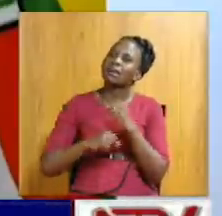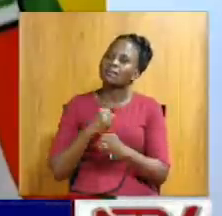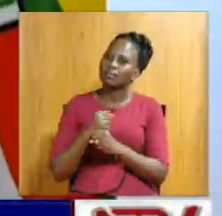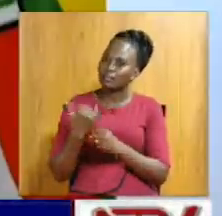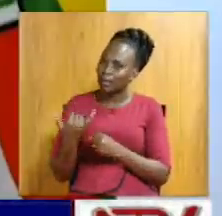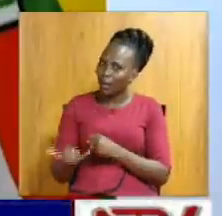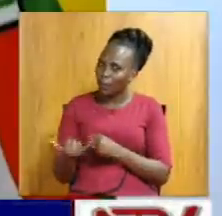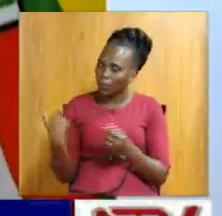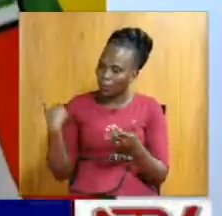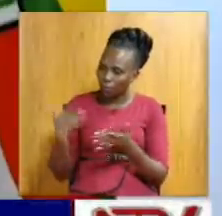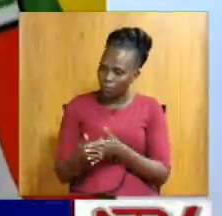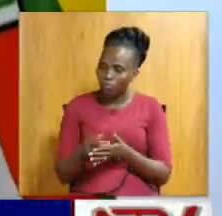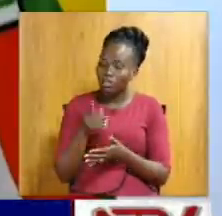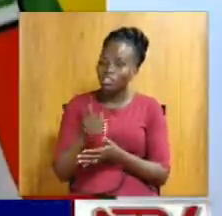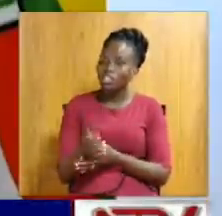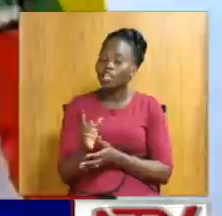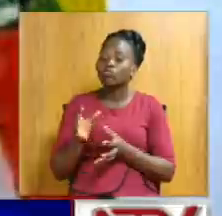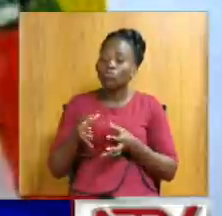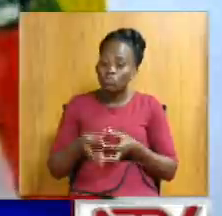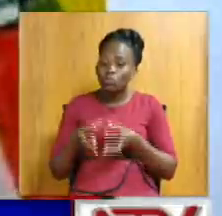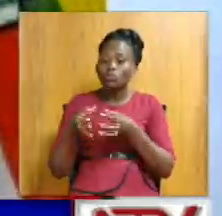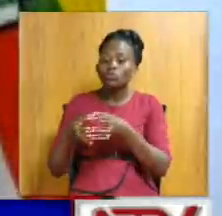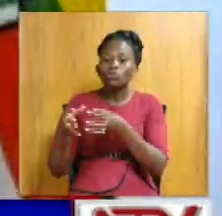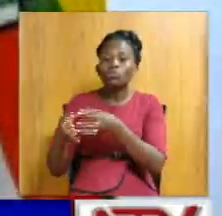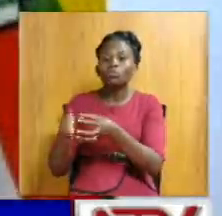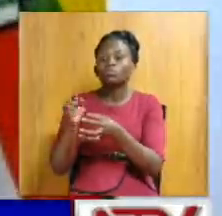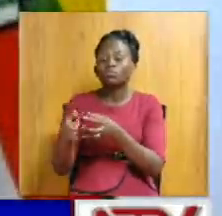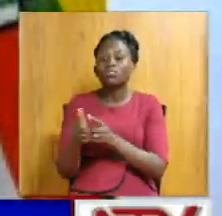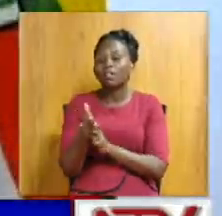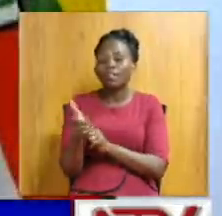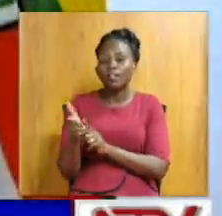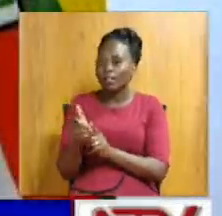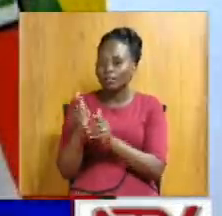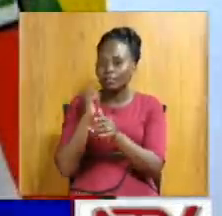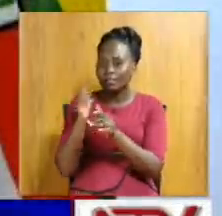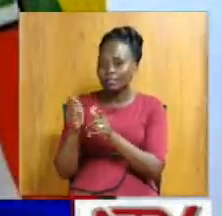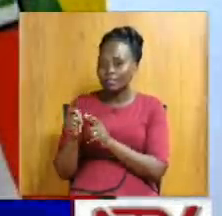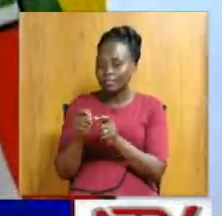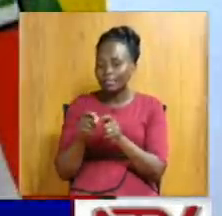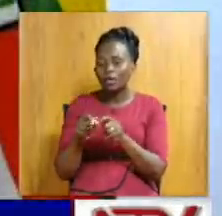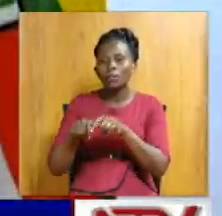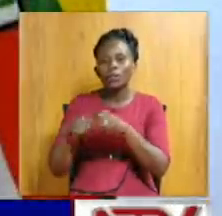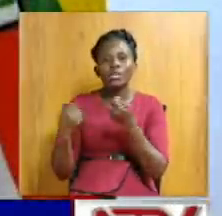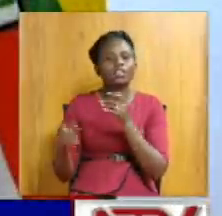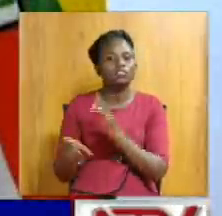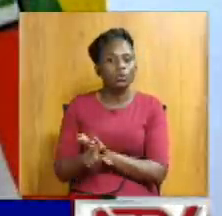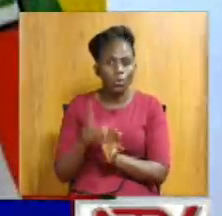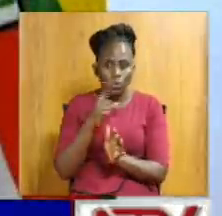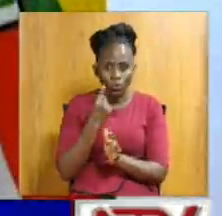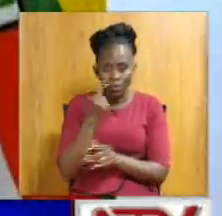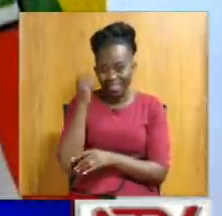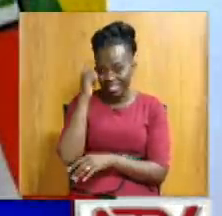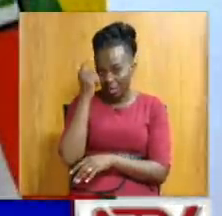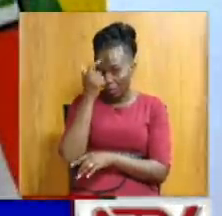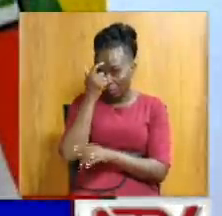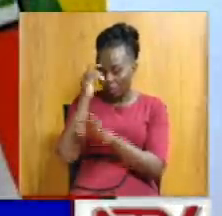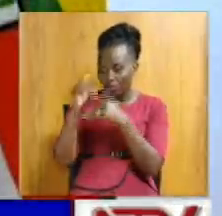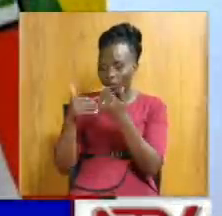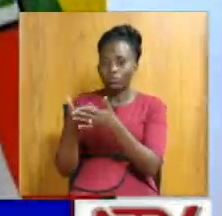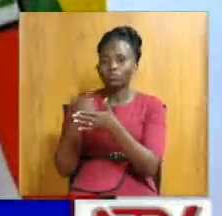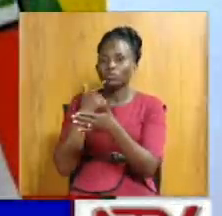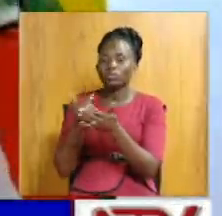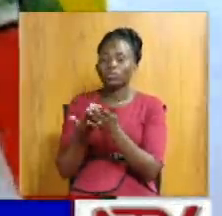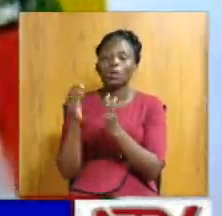It is a syndicate of crime circled by the absence of government authority in some parts of Congo.